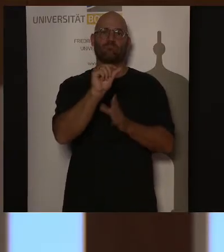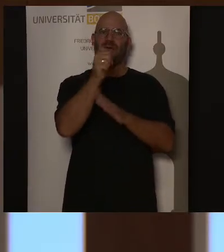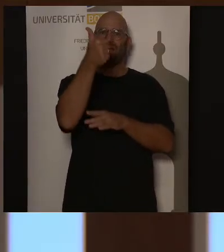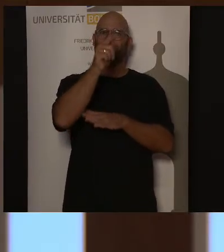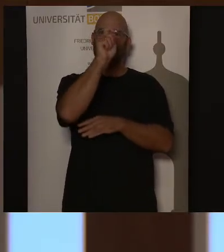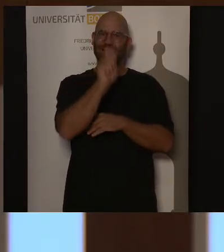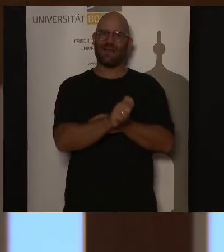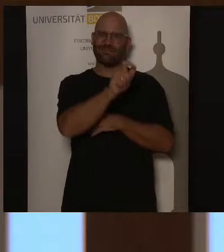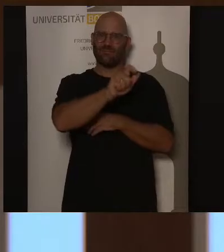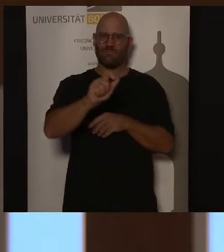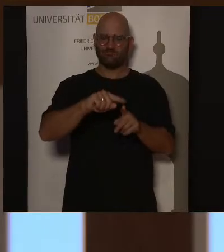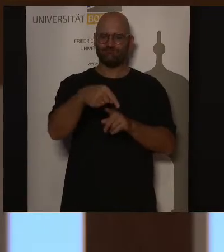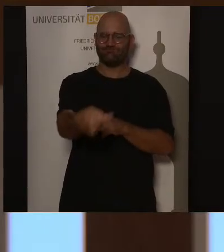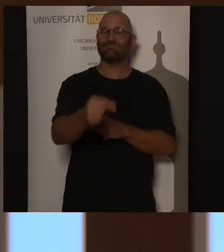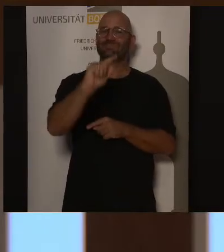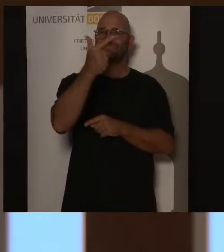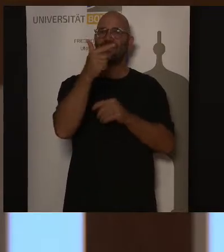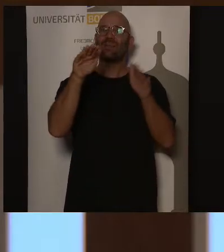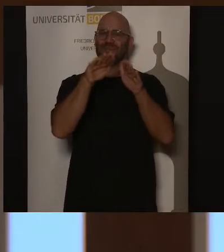for empowerment